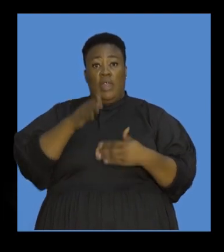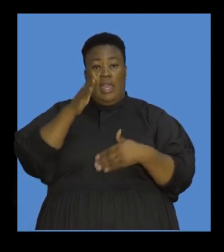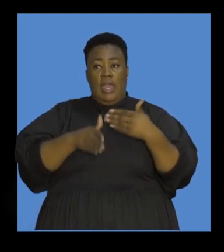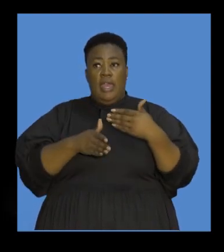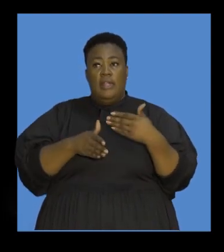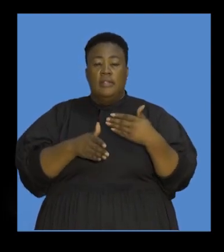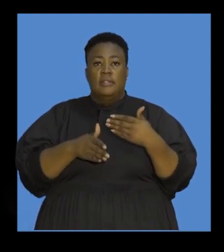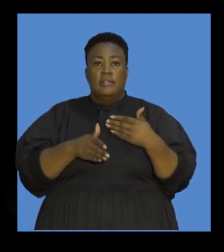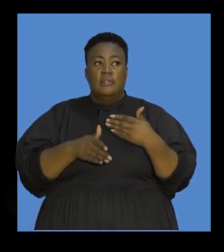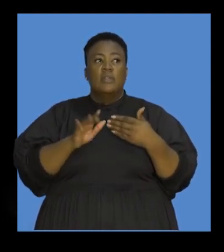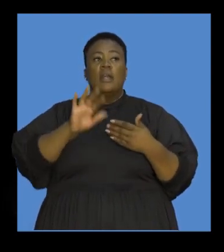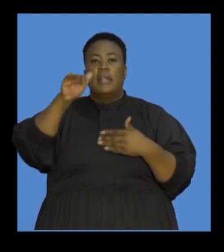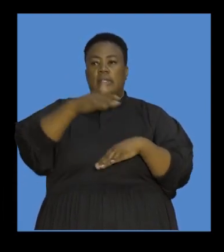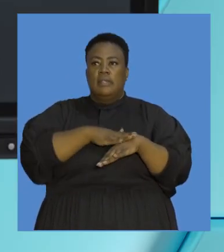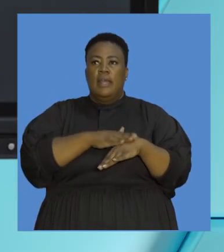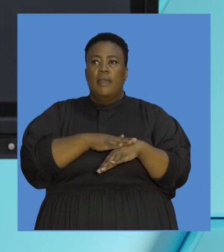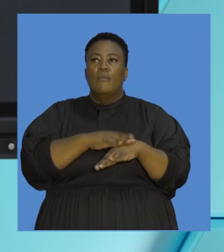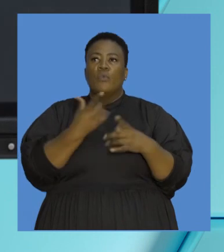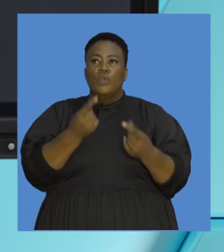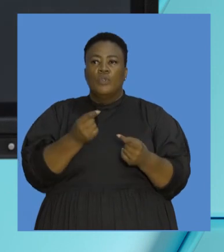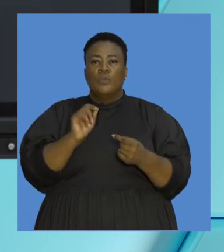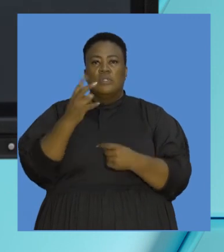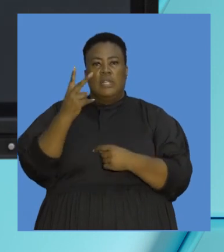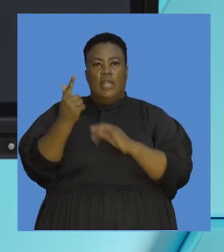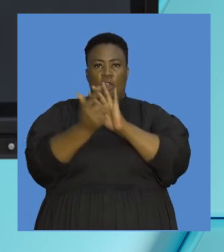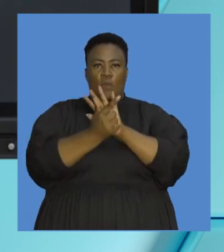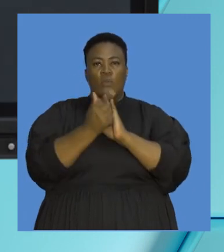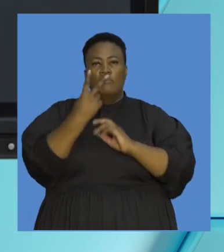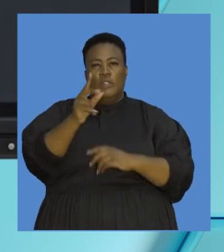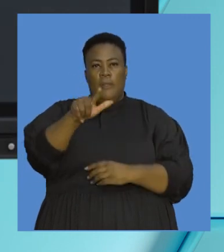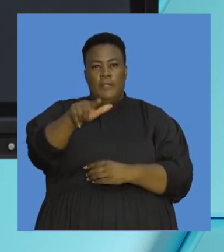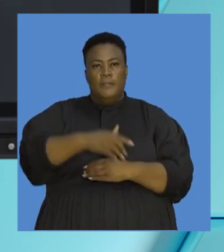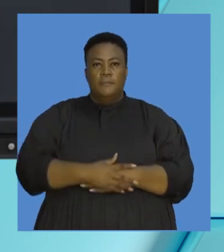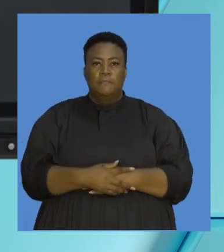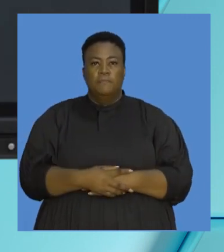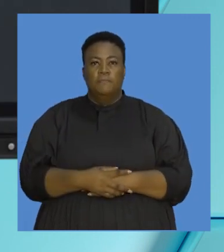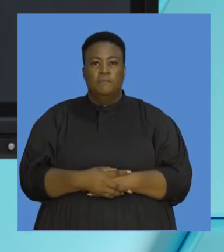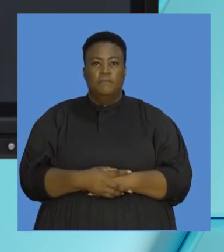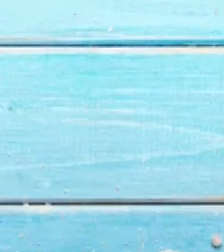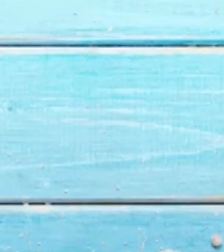end of this lesson. Next time we're going to look at Newton's second law, so I'll see you then.